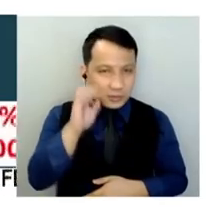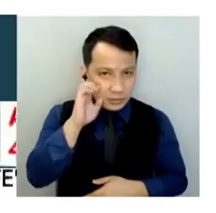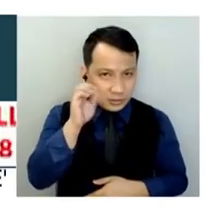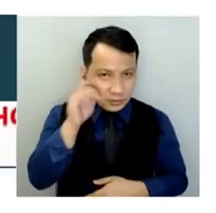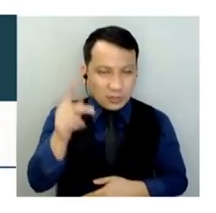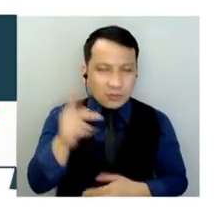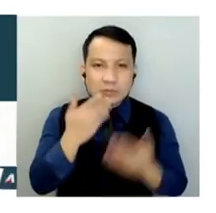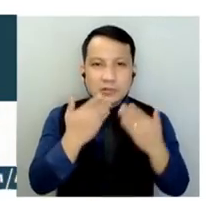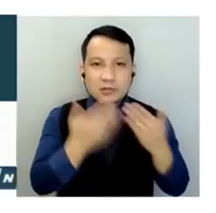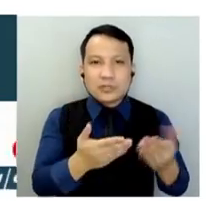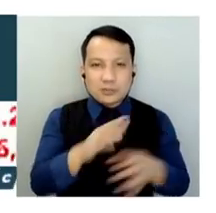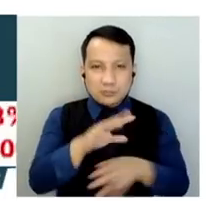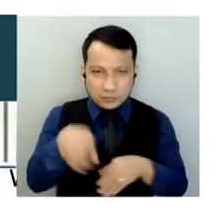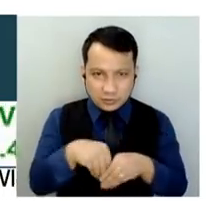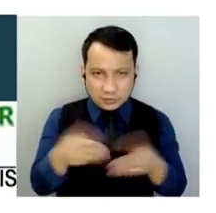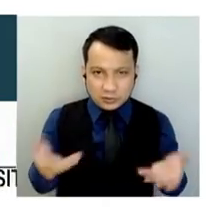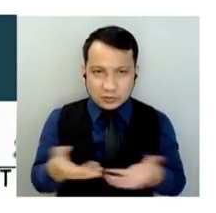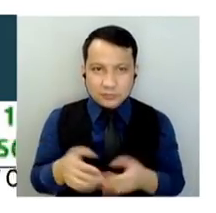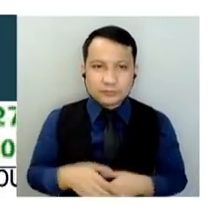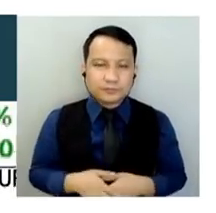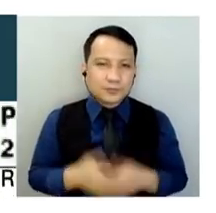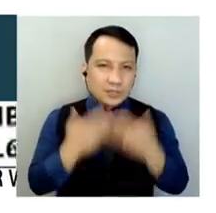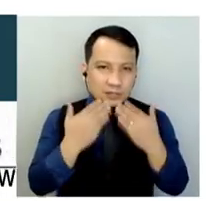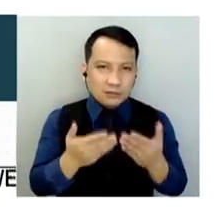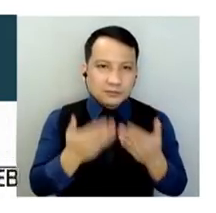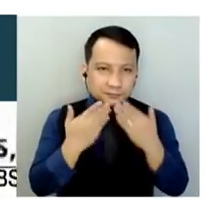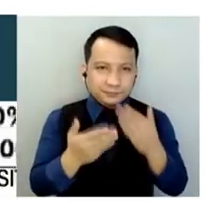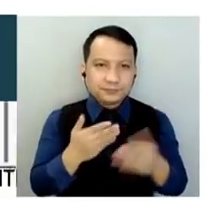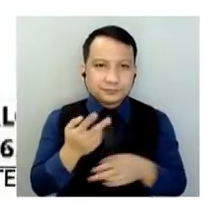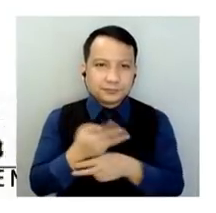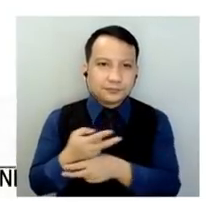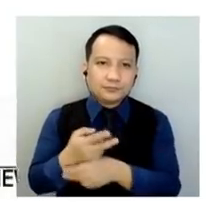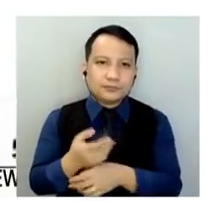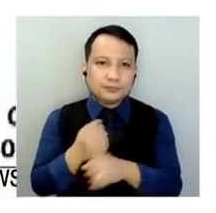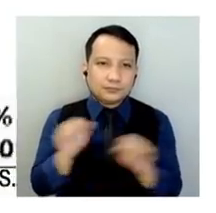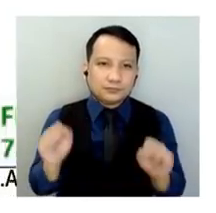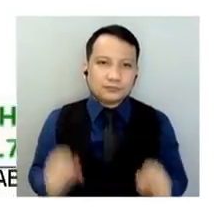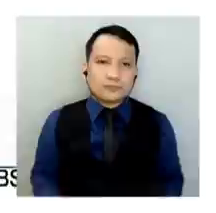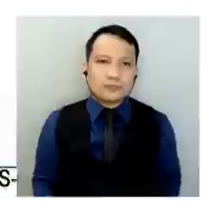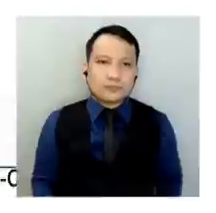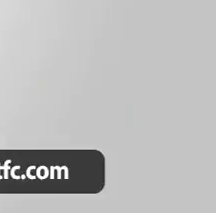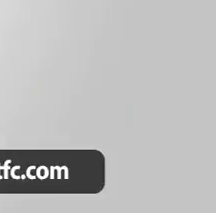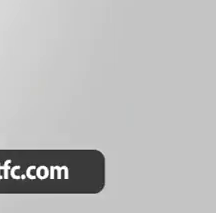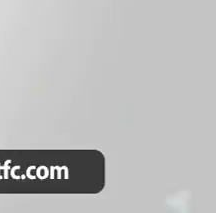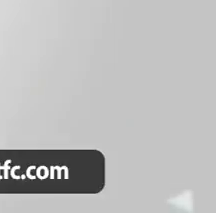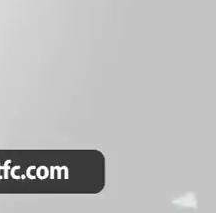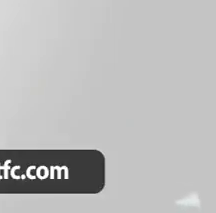thank you so much for joining us today. Really, really appreciate it. Take care. Keep safe. Thanks.